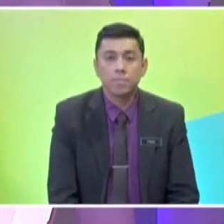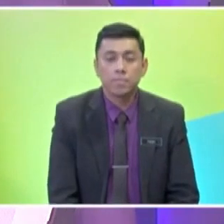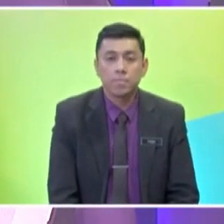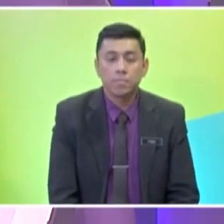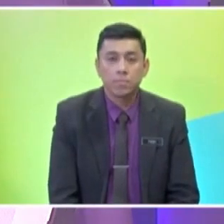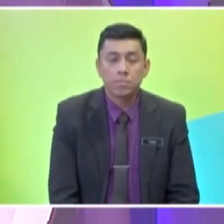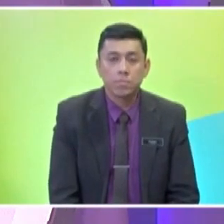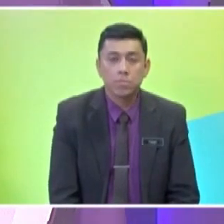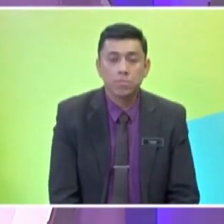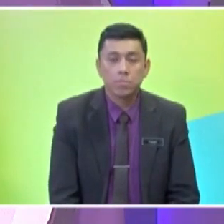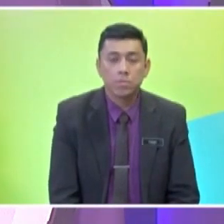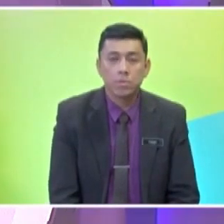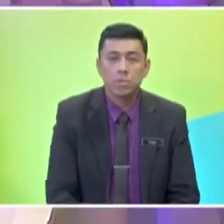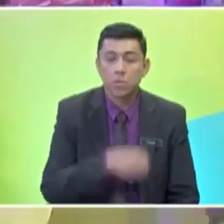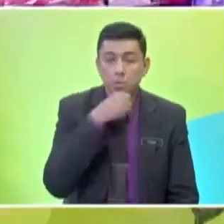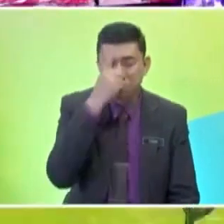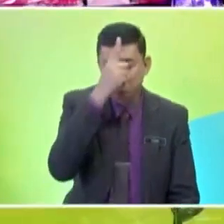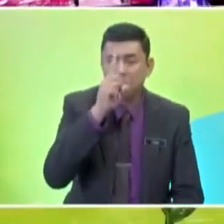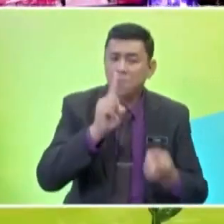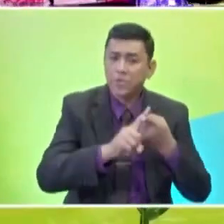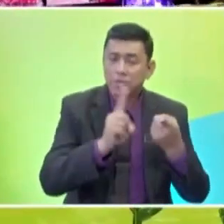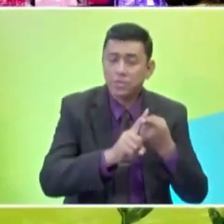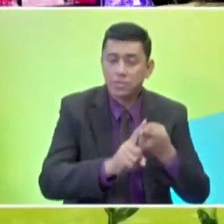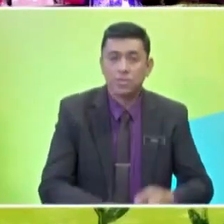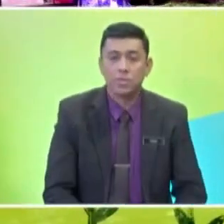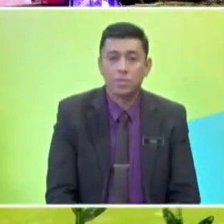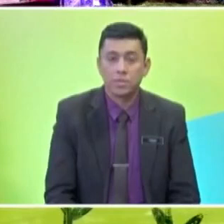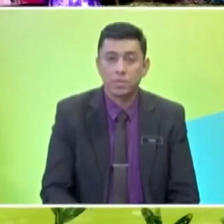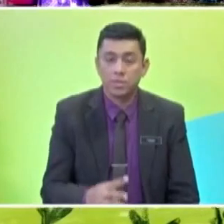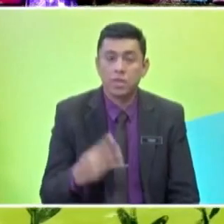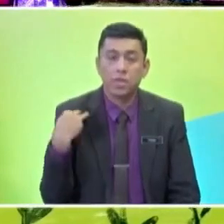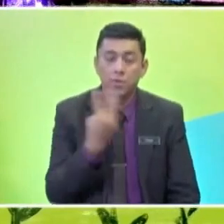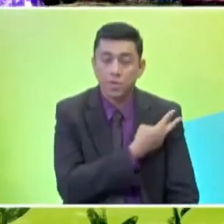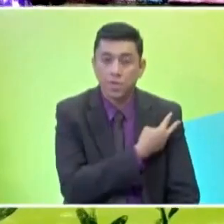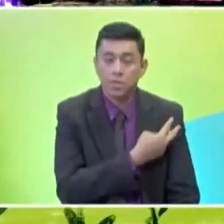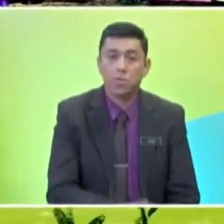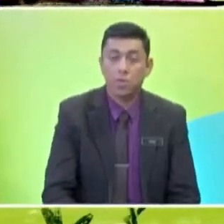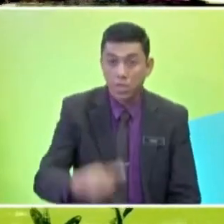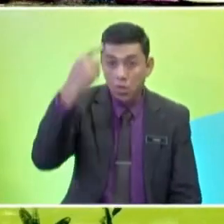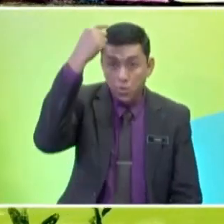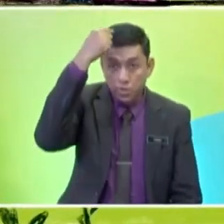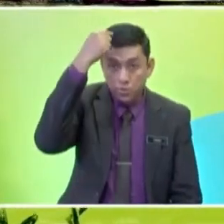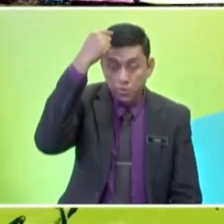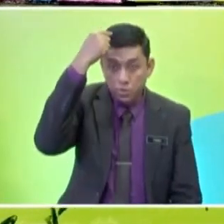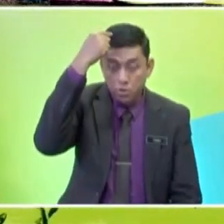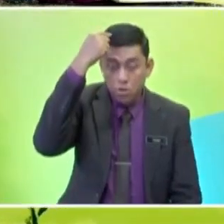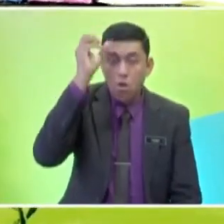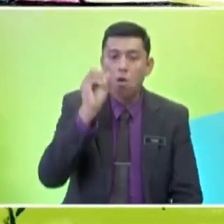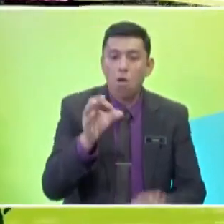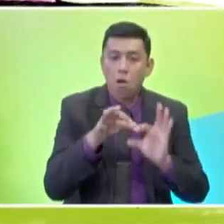This is our goat. Okay, first. Okay, this is the head of a goat.